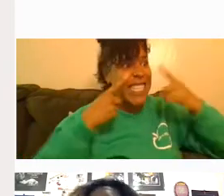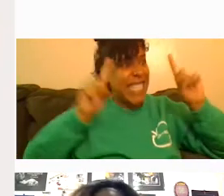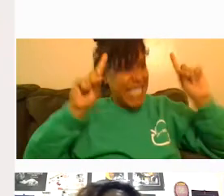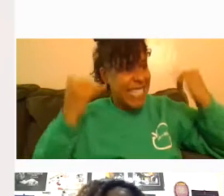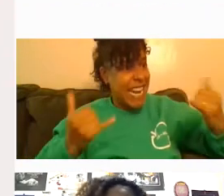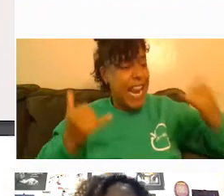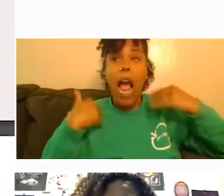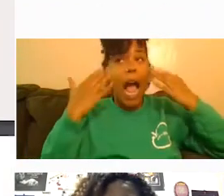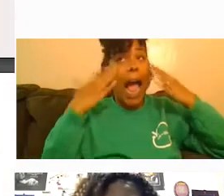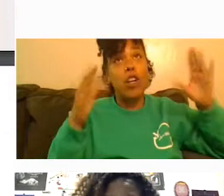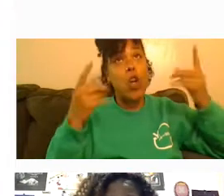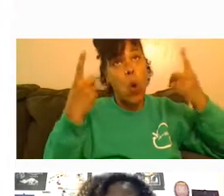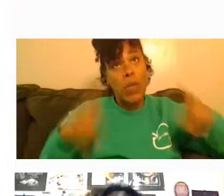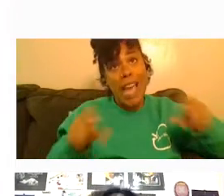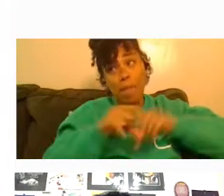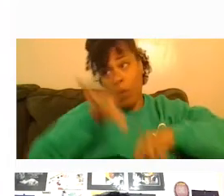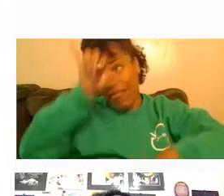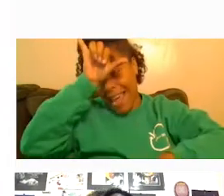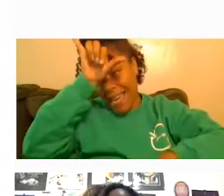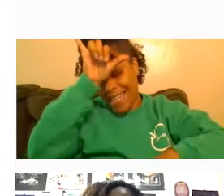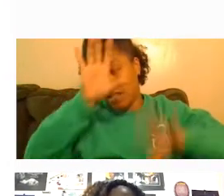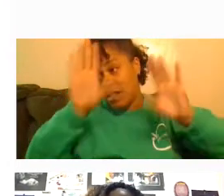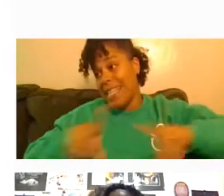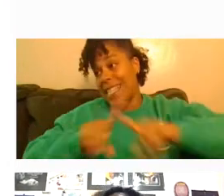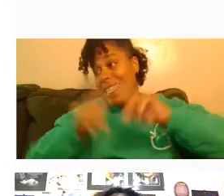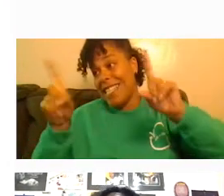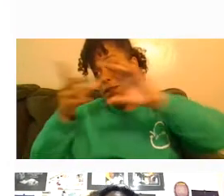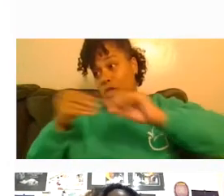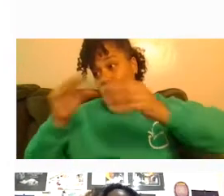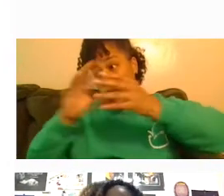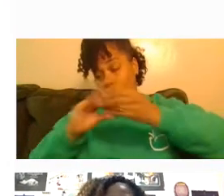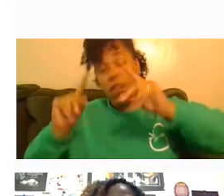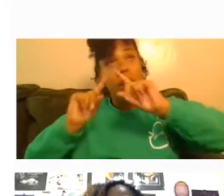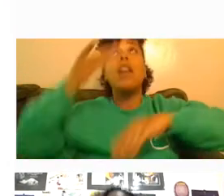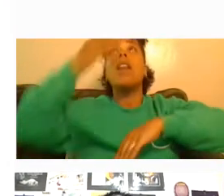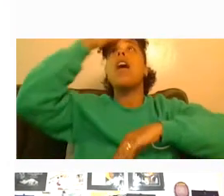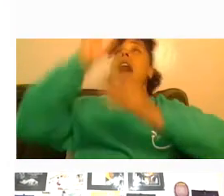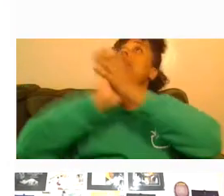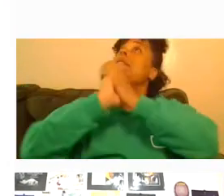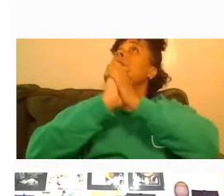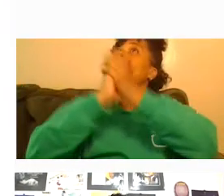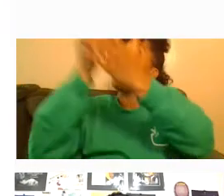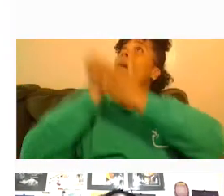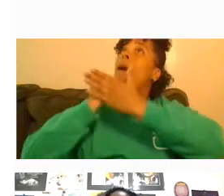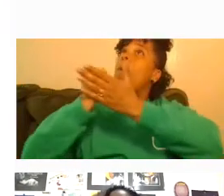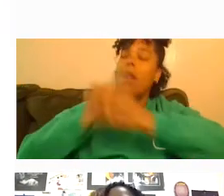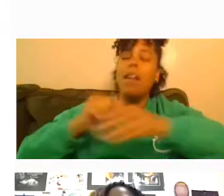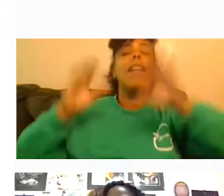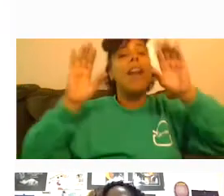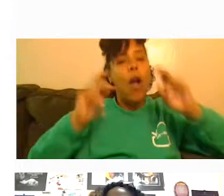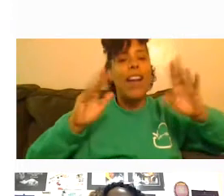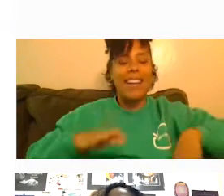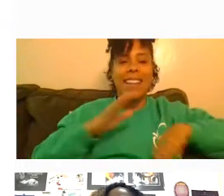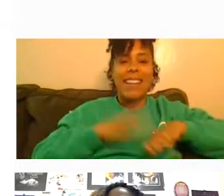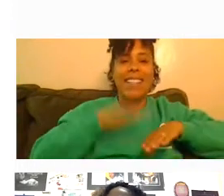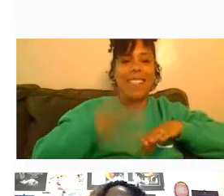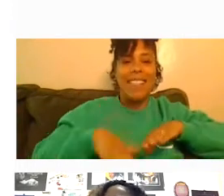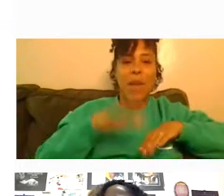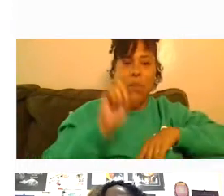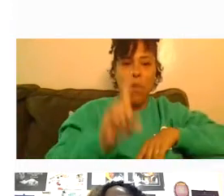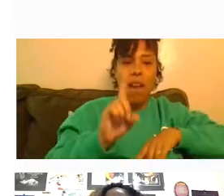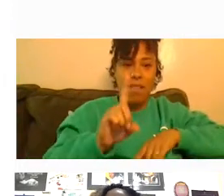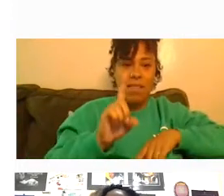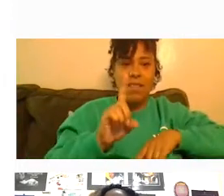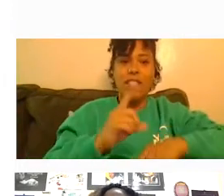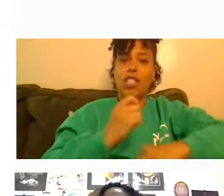with the Yankees, but that's another story. Come on, y'all need to pull it up here. Look, so let's talk about step 1, protect your family. Ask